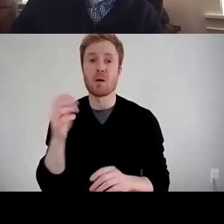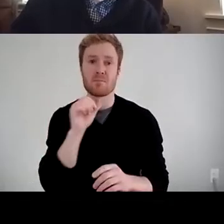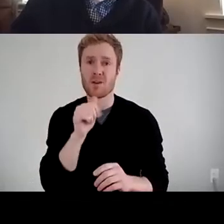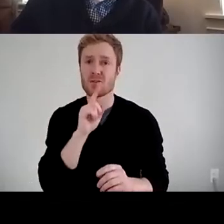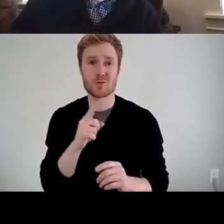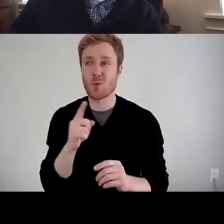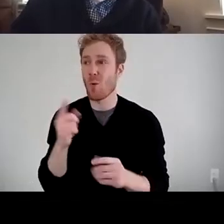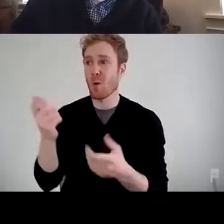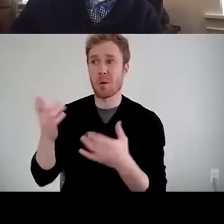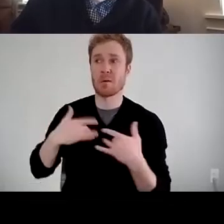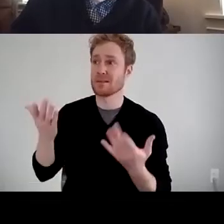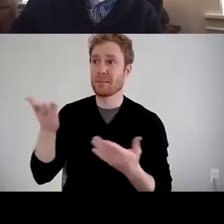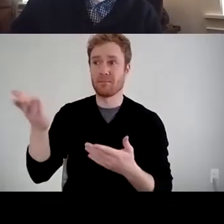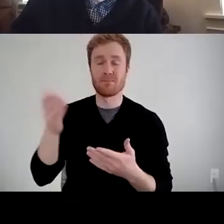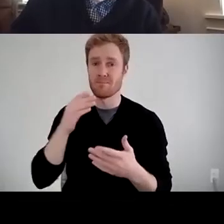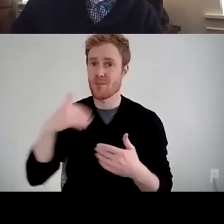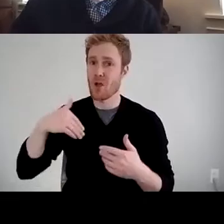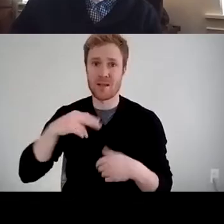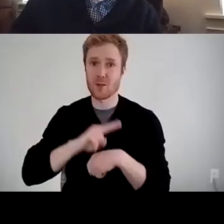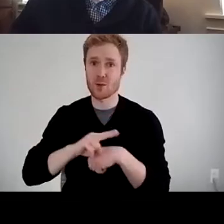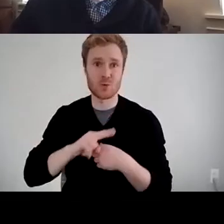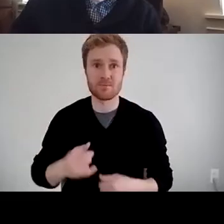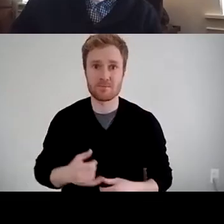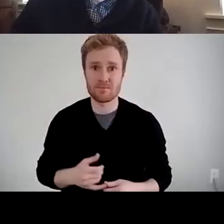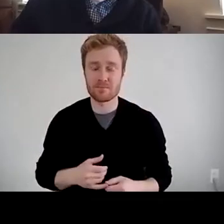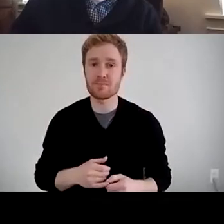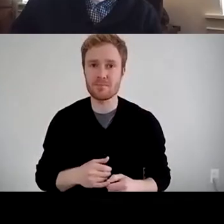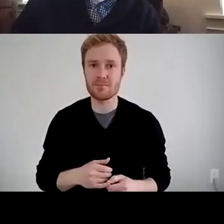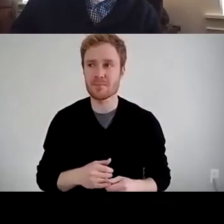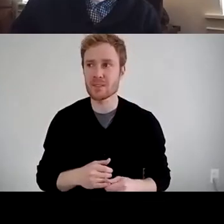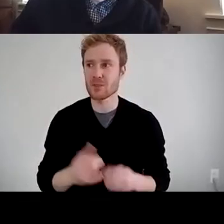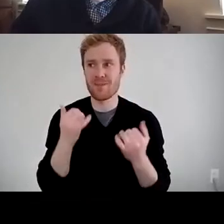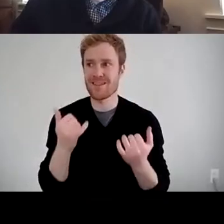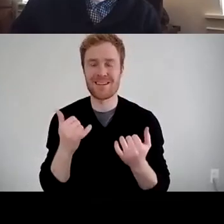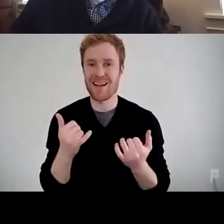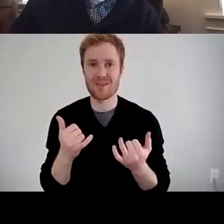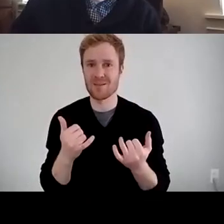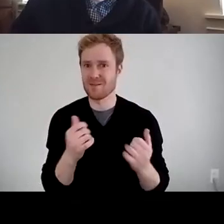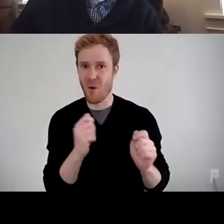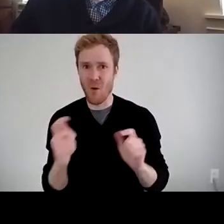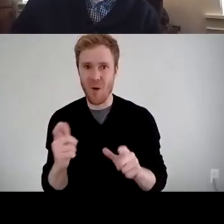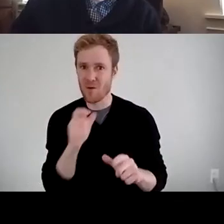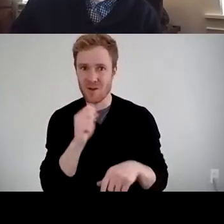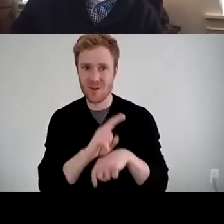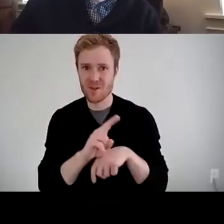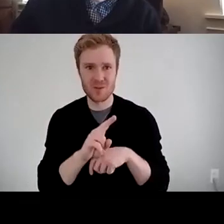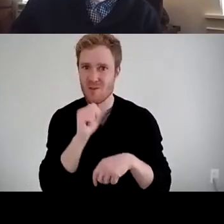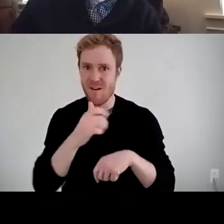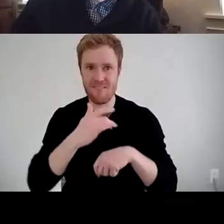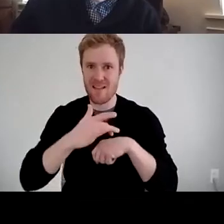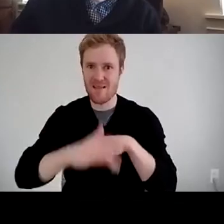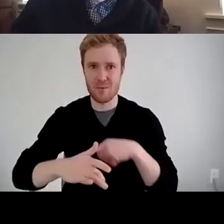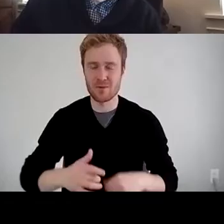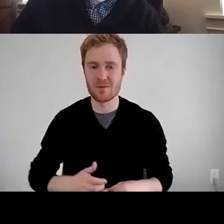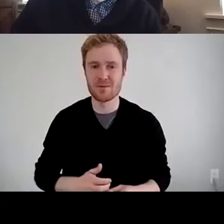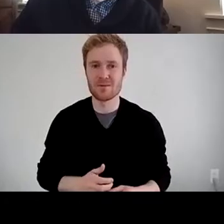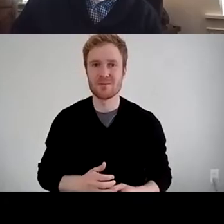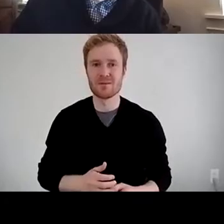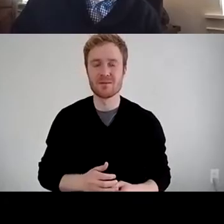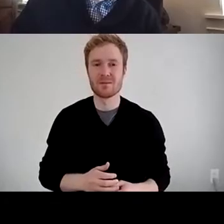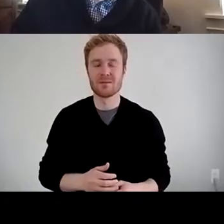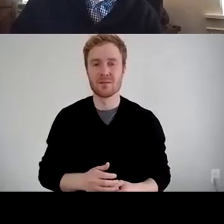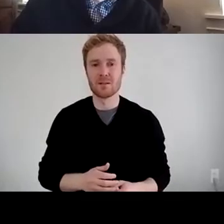18 police vehicles. The director said they're waiting for graphics. I'm not sure, actually, I didn't press to see what exactly that